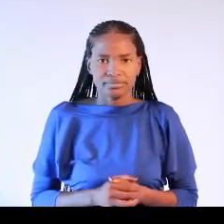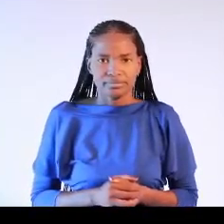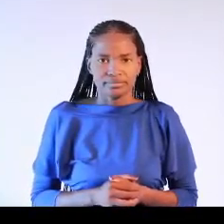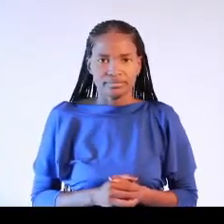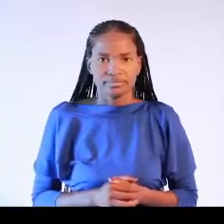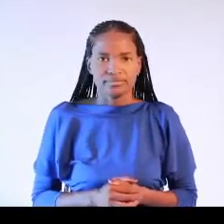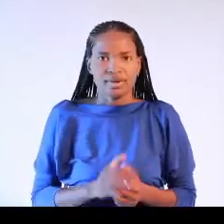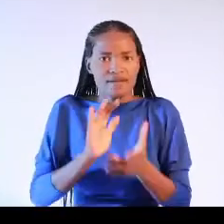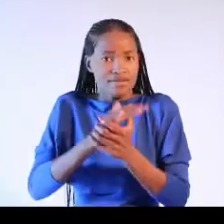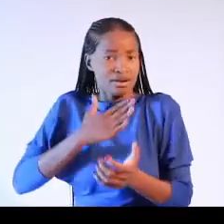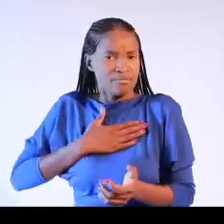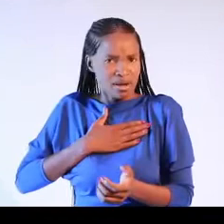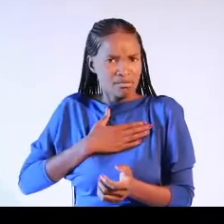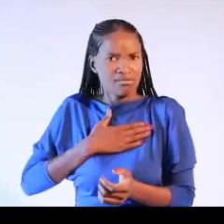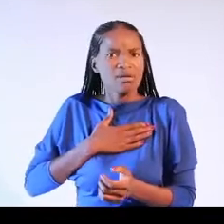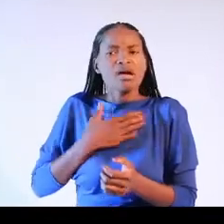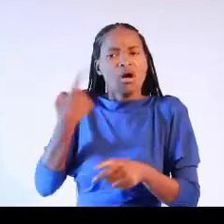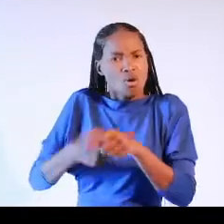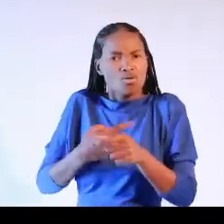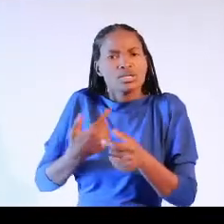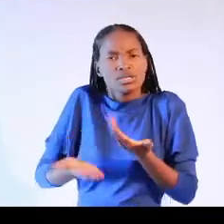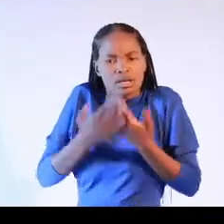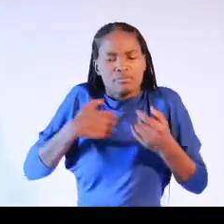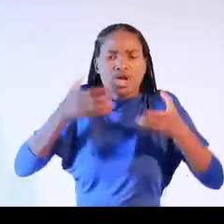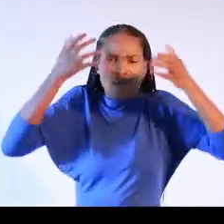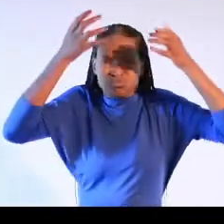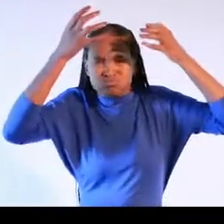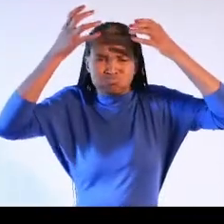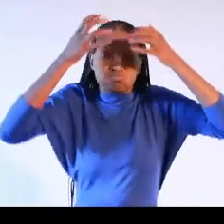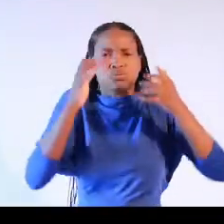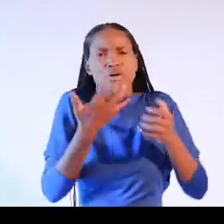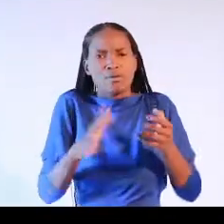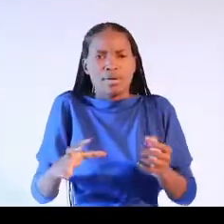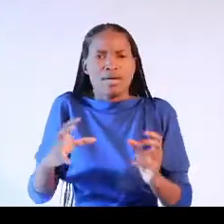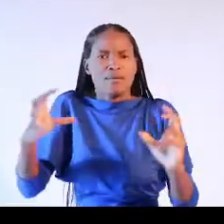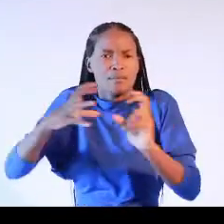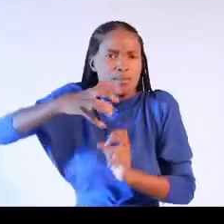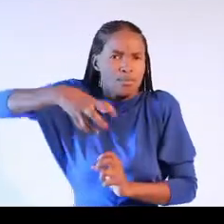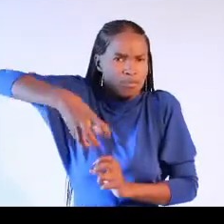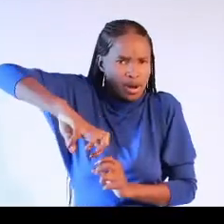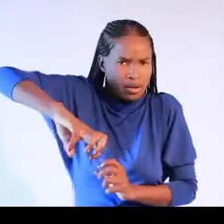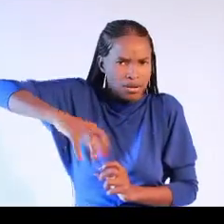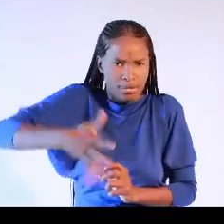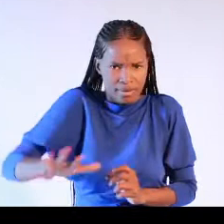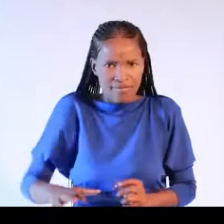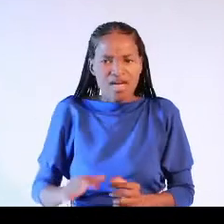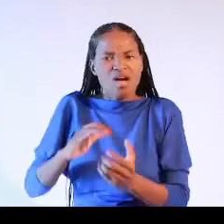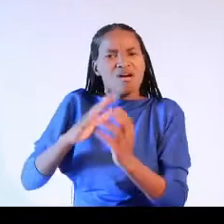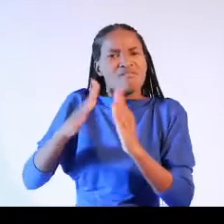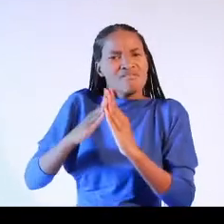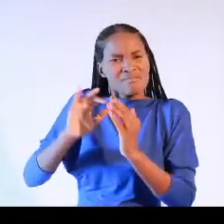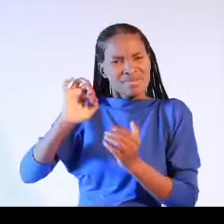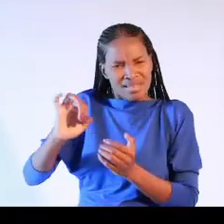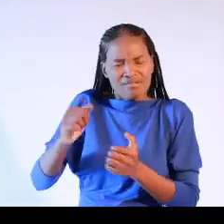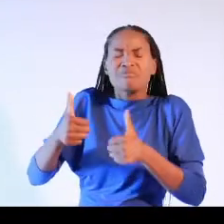My friend Nangula helps me to fetch the water at the communal table. Nangula's family